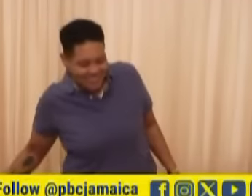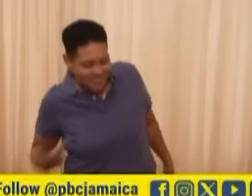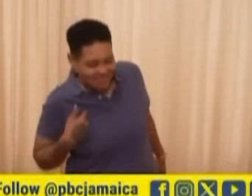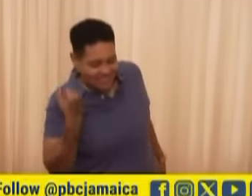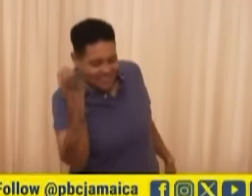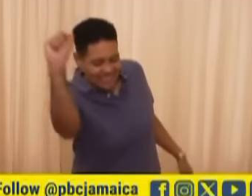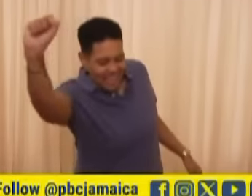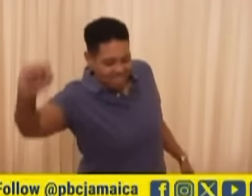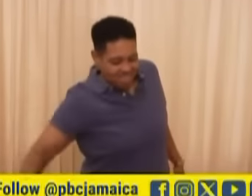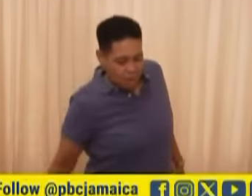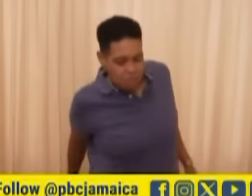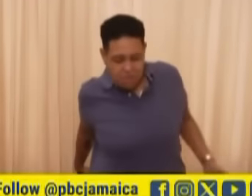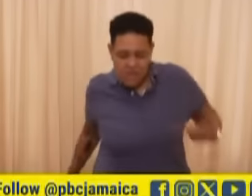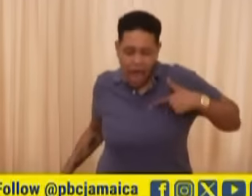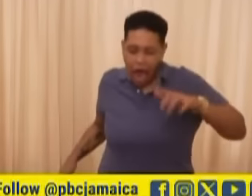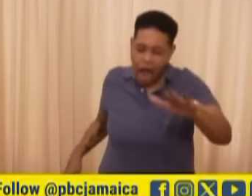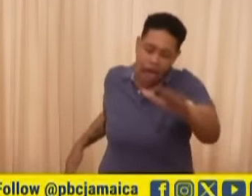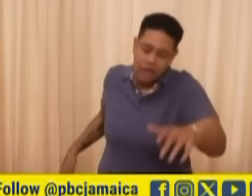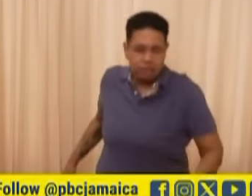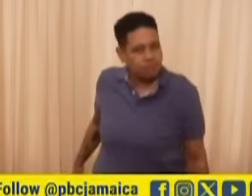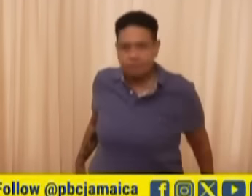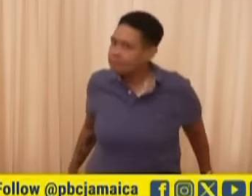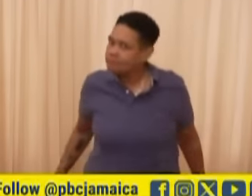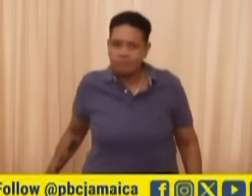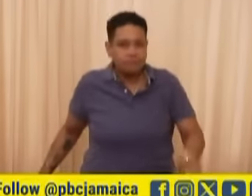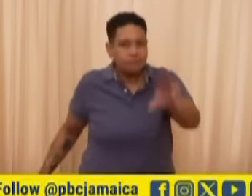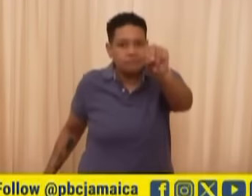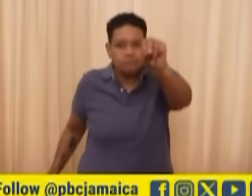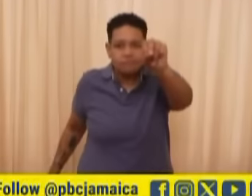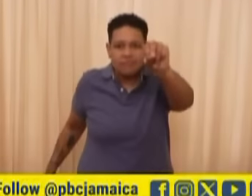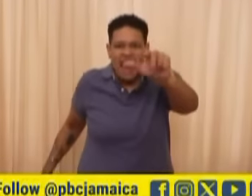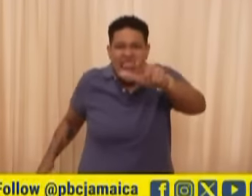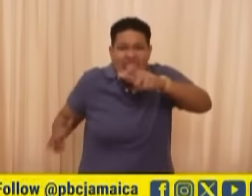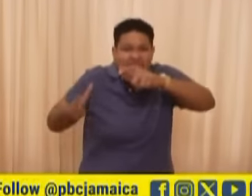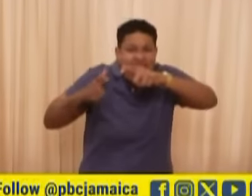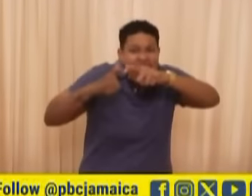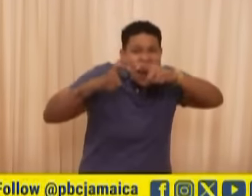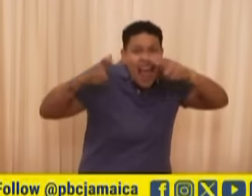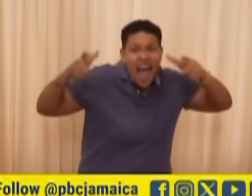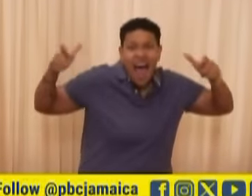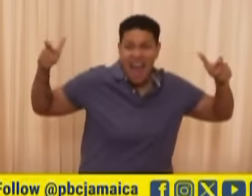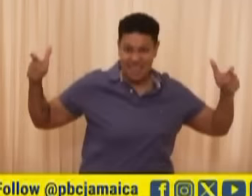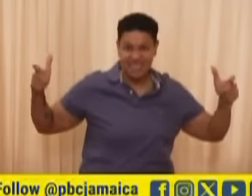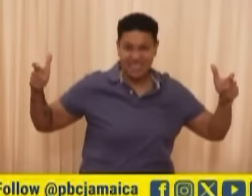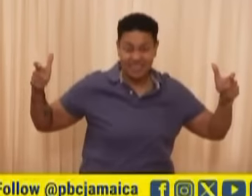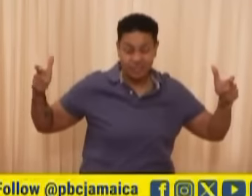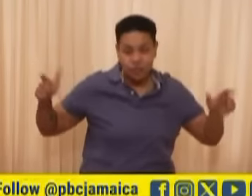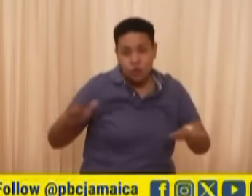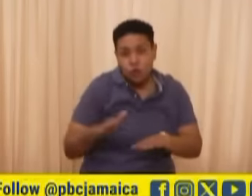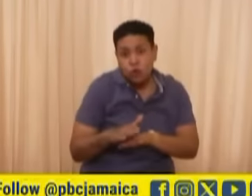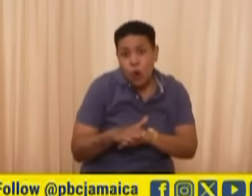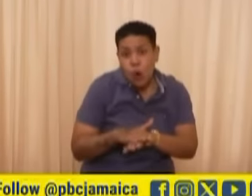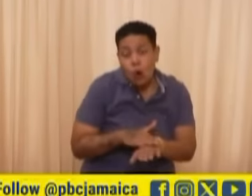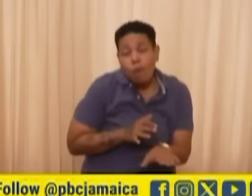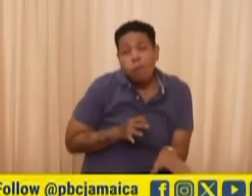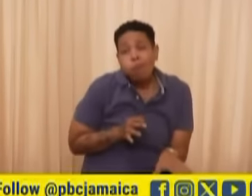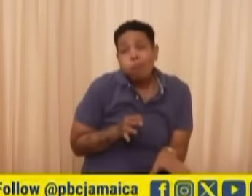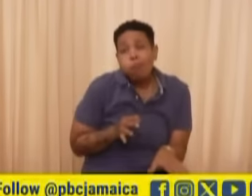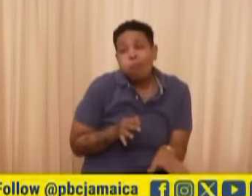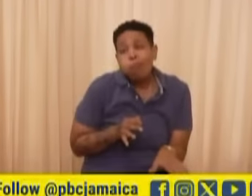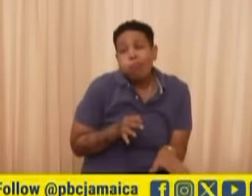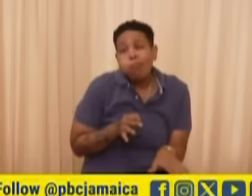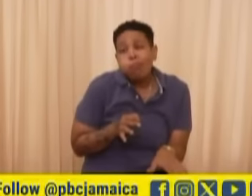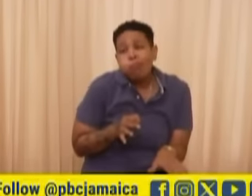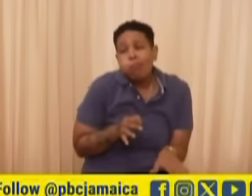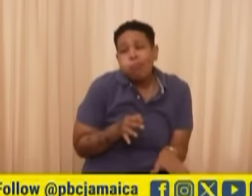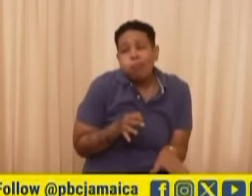clear with every Jamaican that this is a large, slow-moving, dangerous storm, and that it is in your interest to